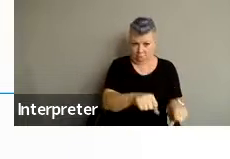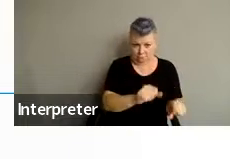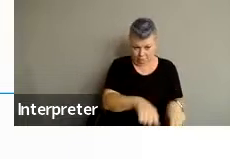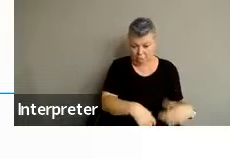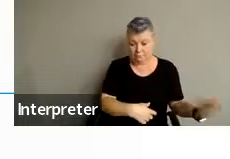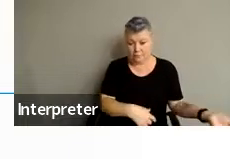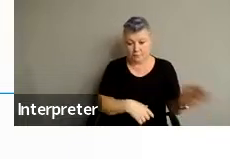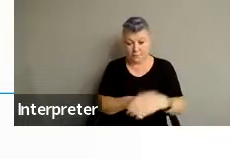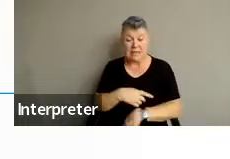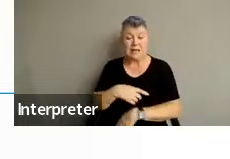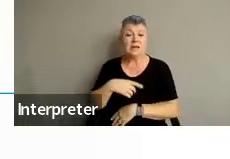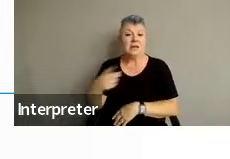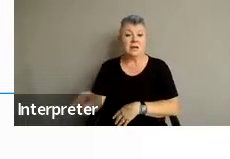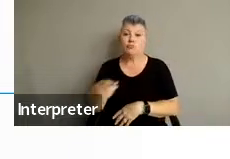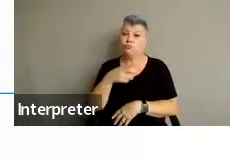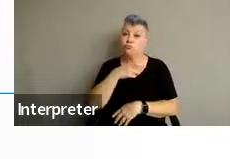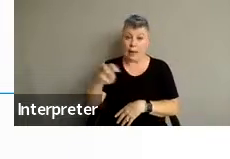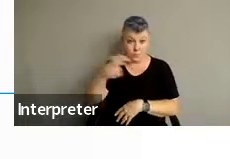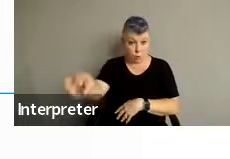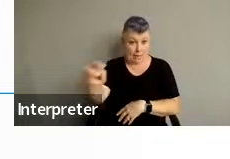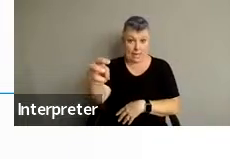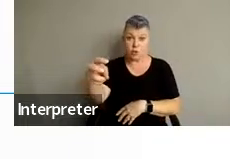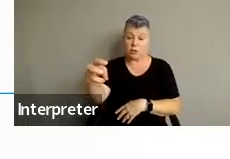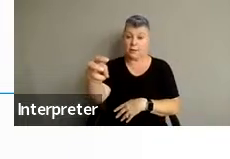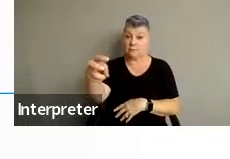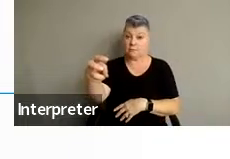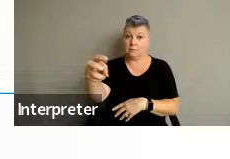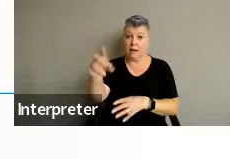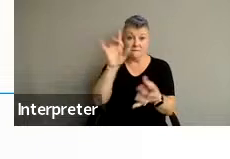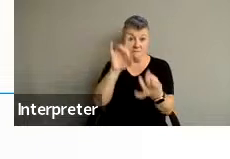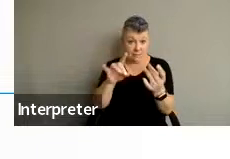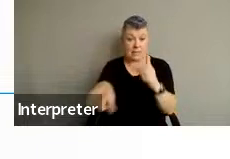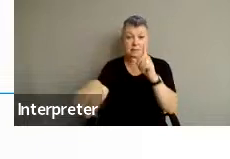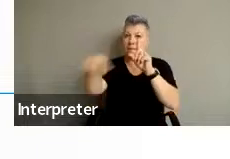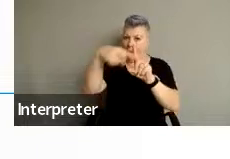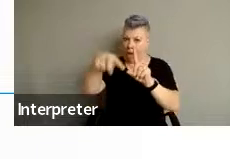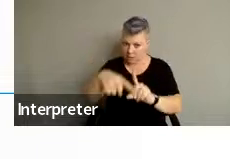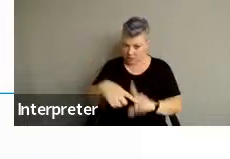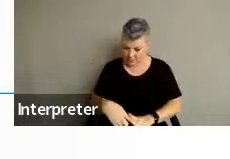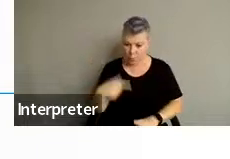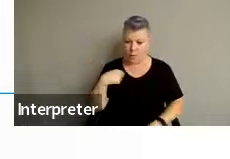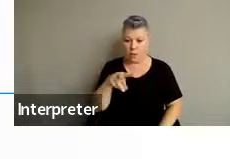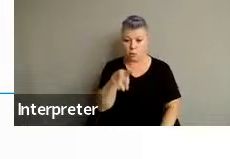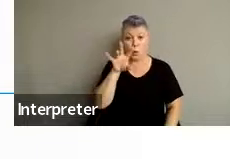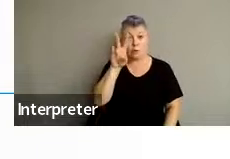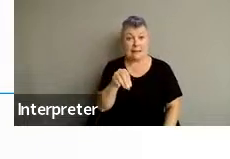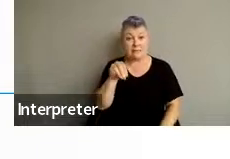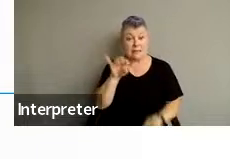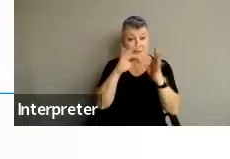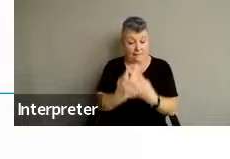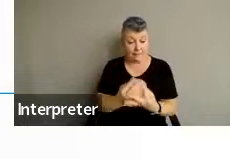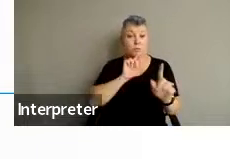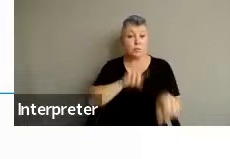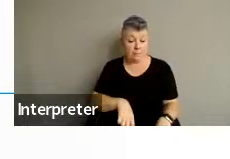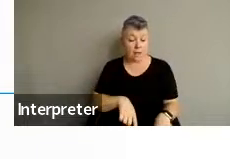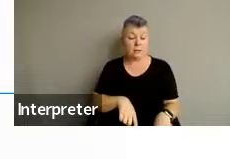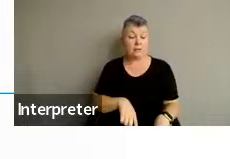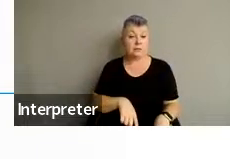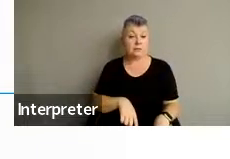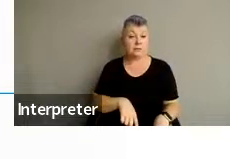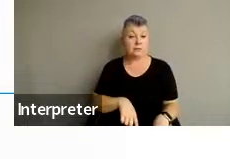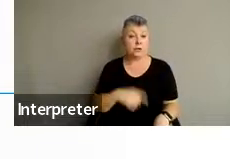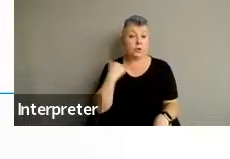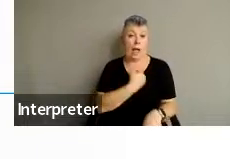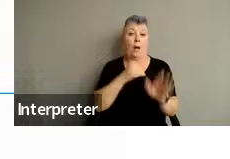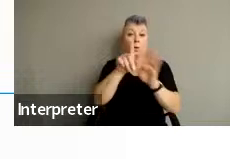been very positive. We had, I know the Board of Education likes feedback. We had 270 families respond to the